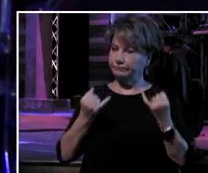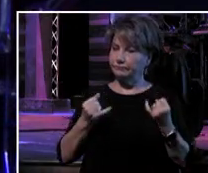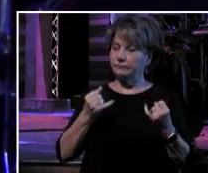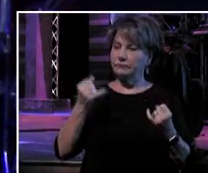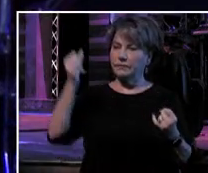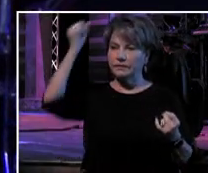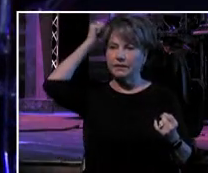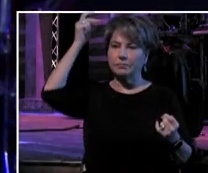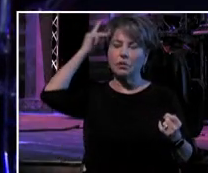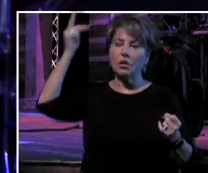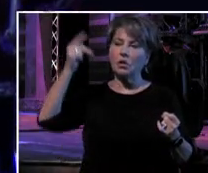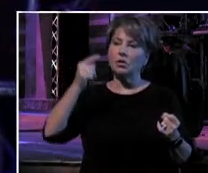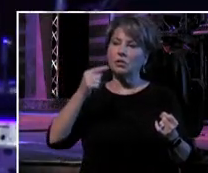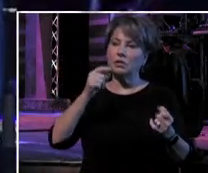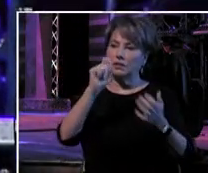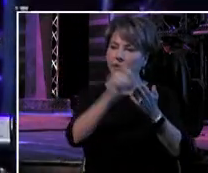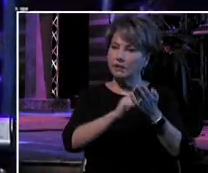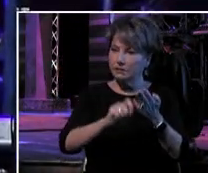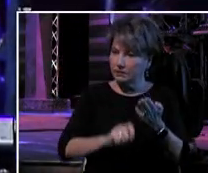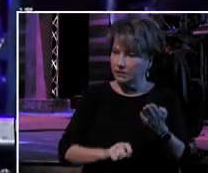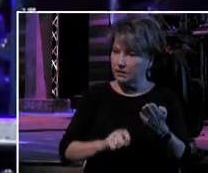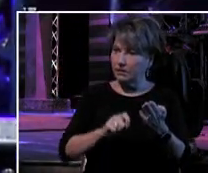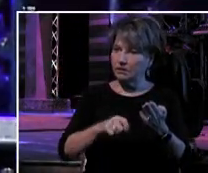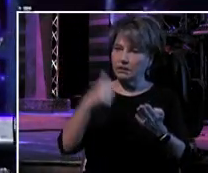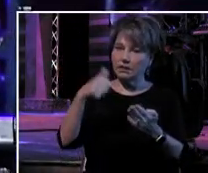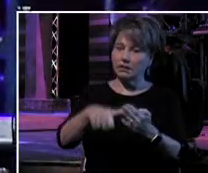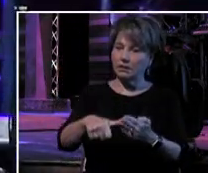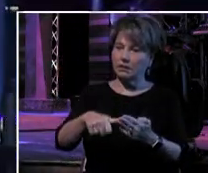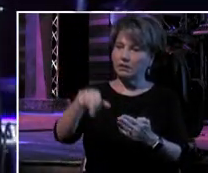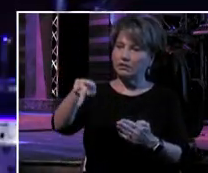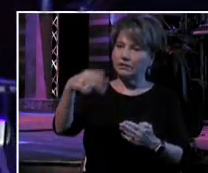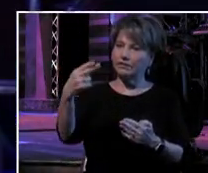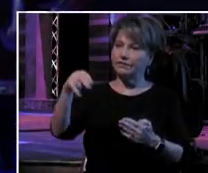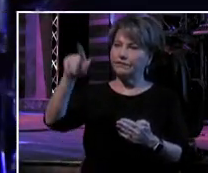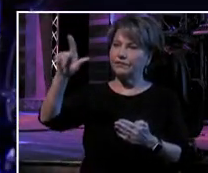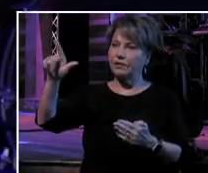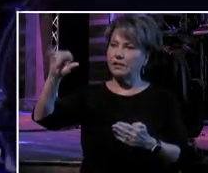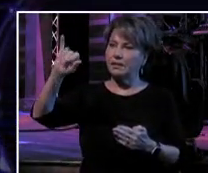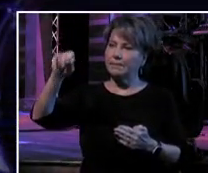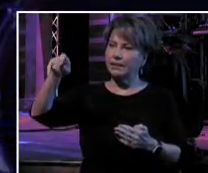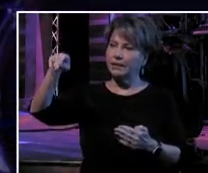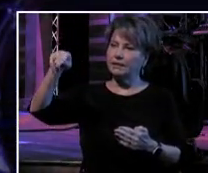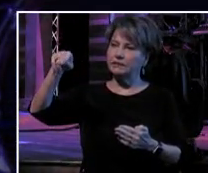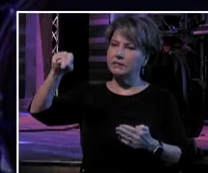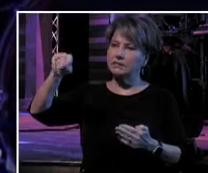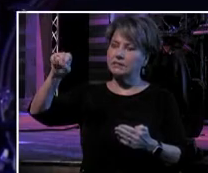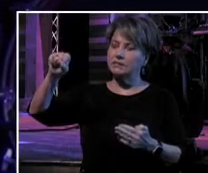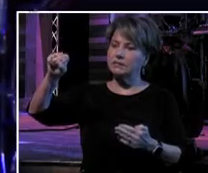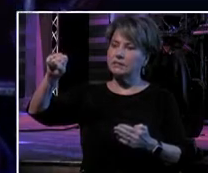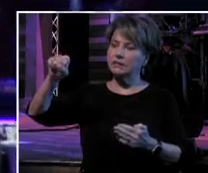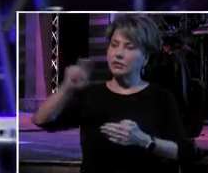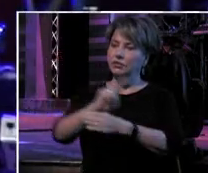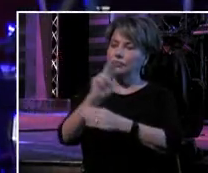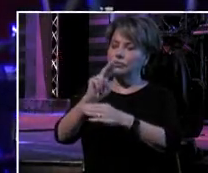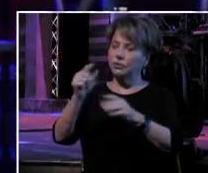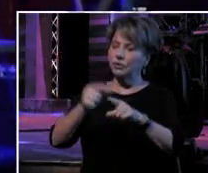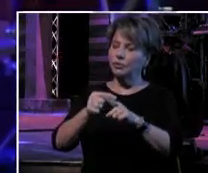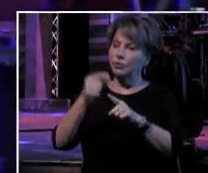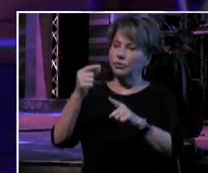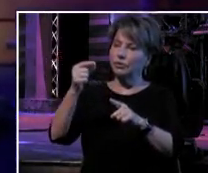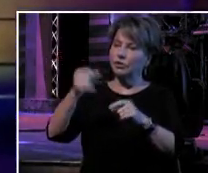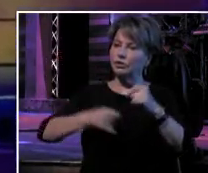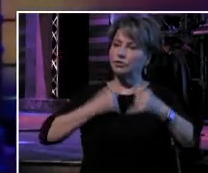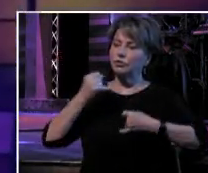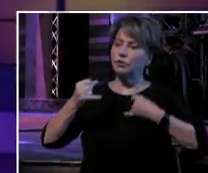this in this letter, this short four-chapter letter to the church in Philippi, using the word joy or